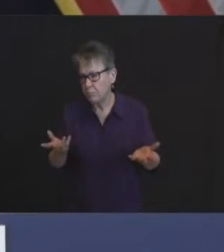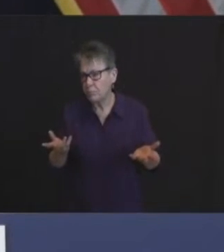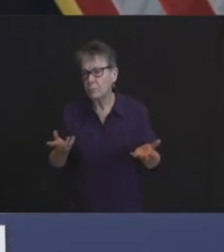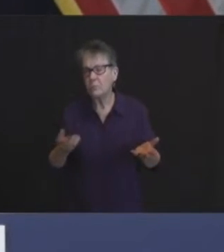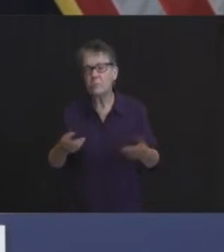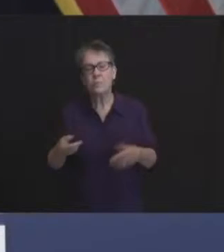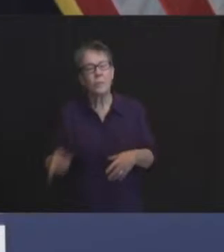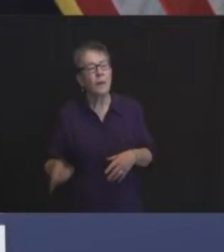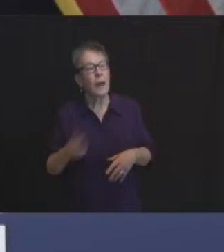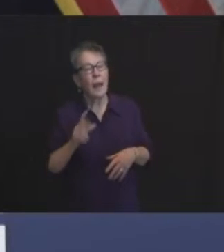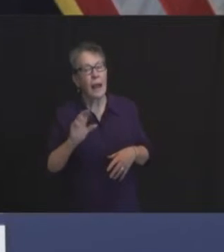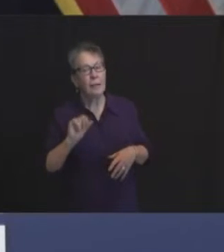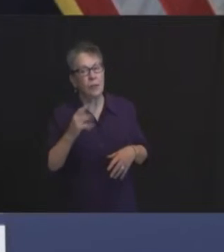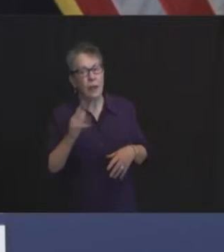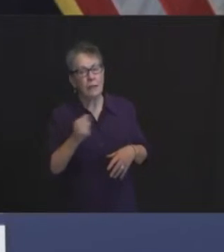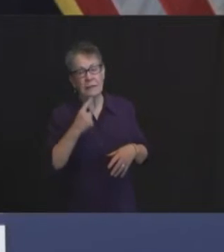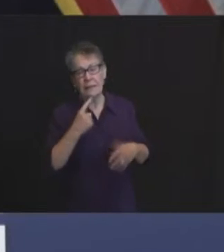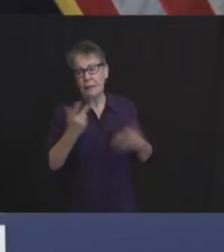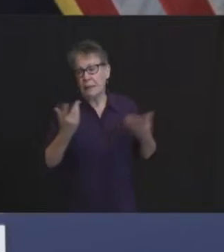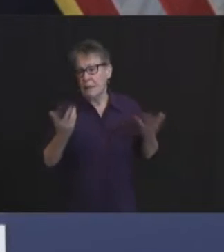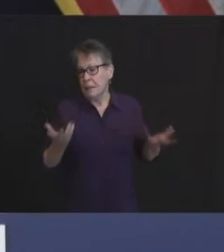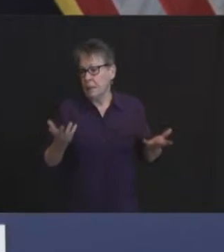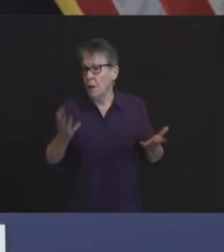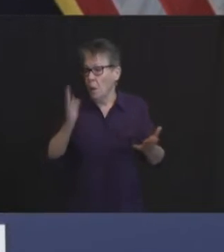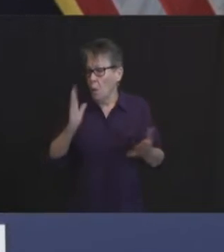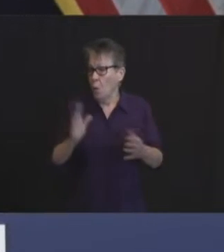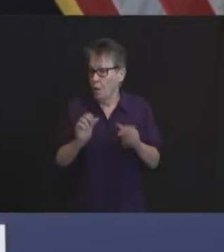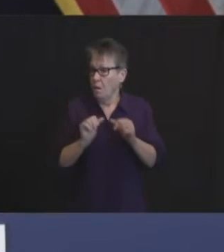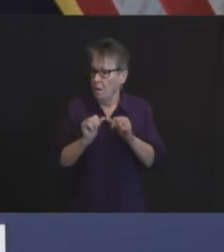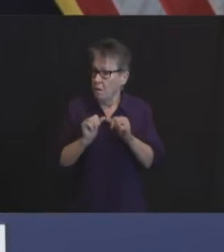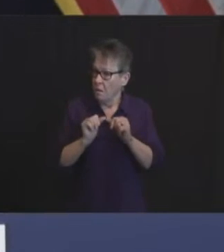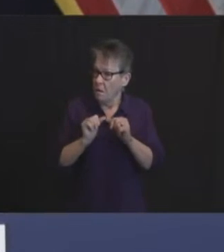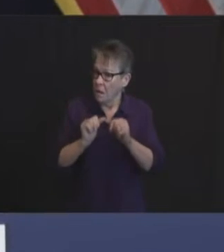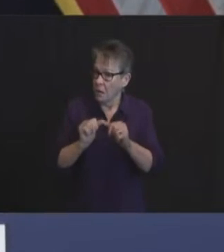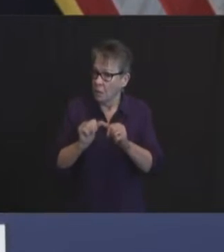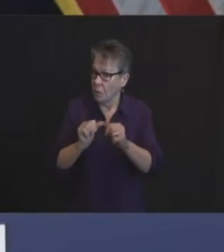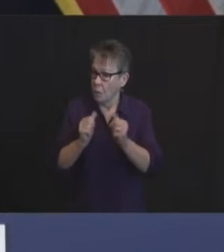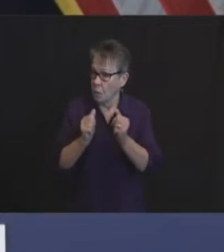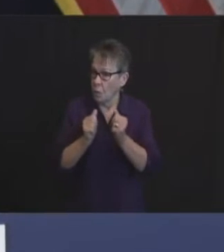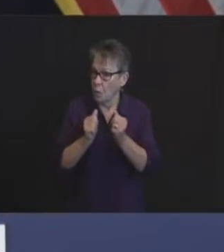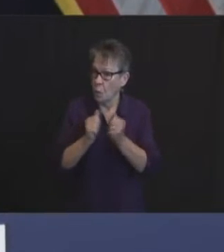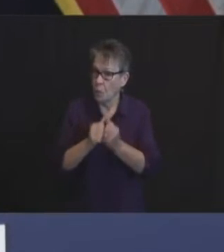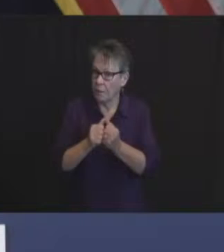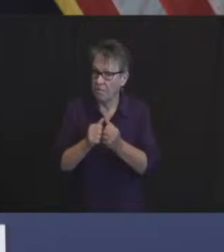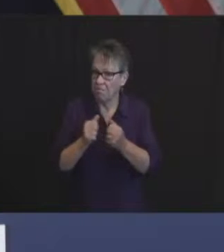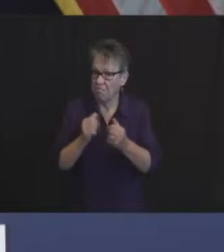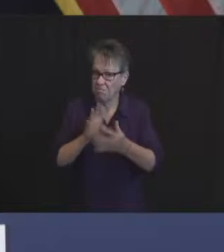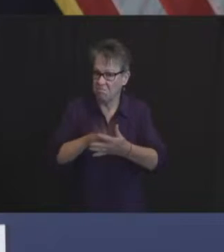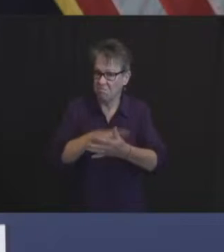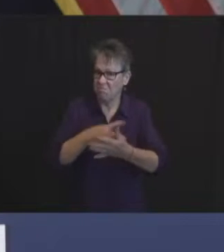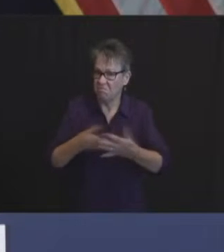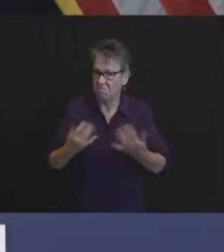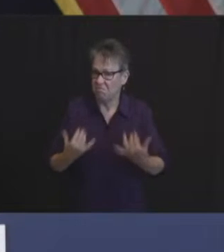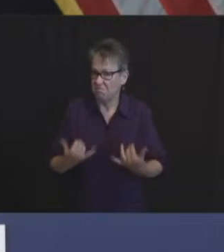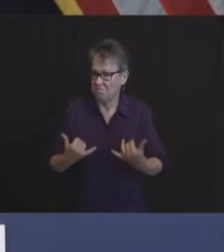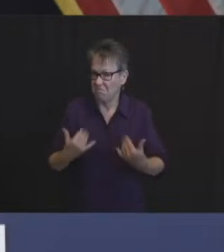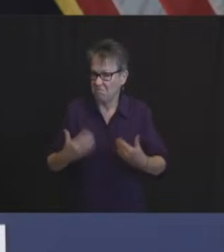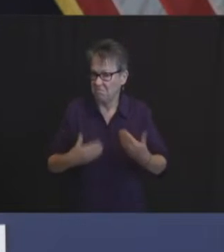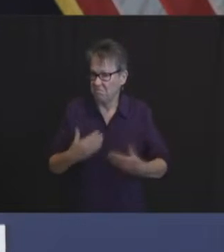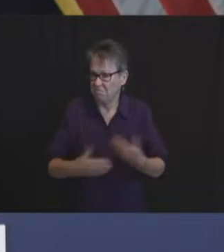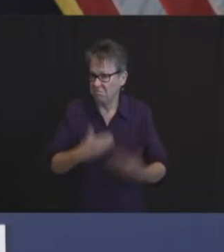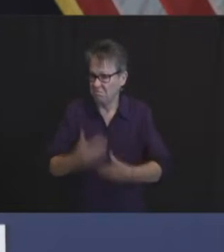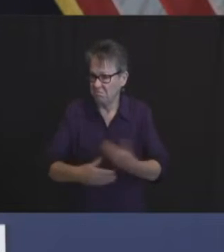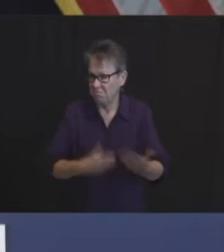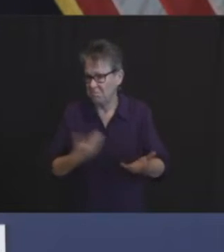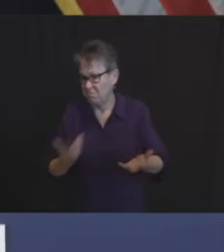our scheduled administration this spring, as our federal guidelines mandate that we administer the New Jersey